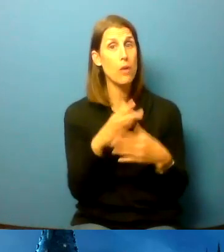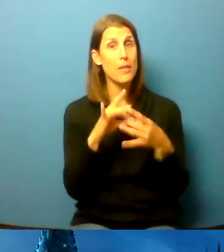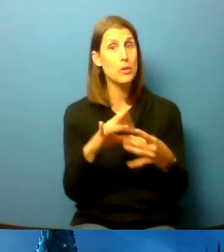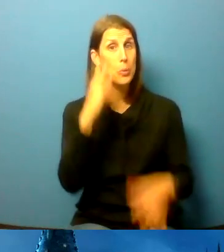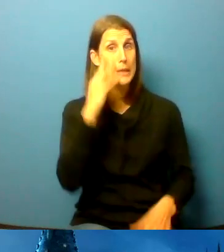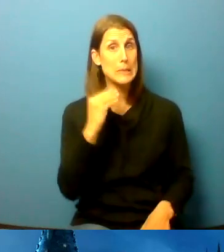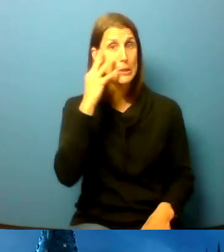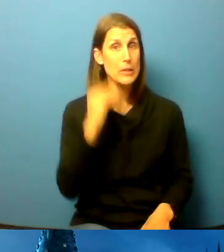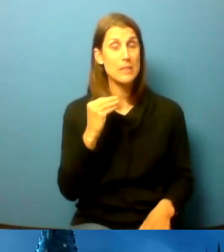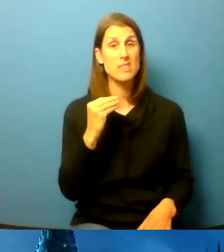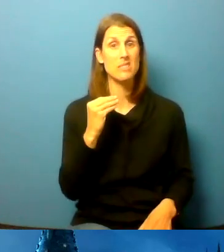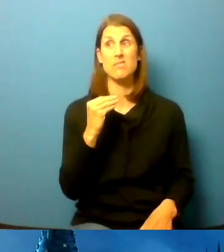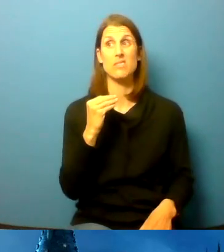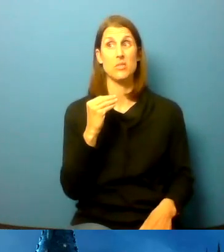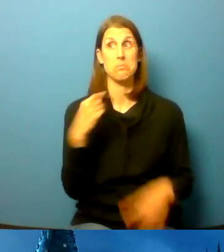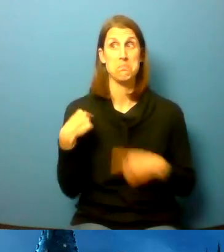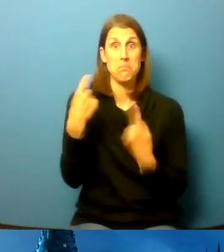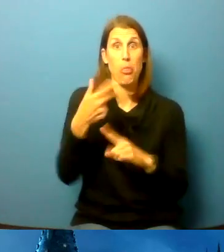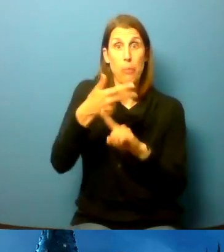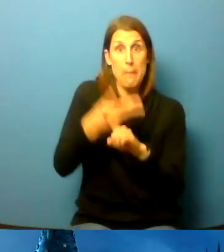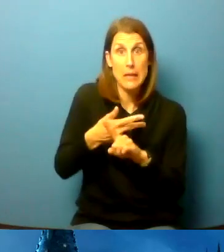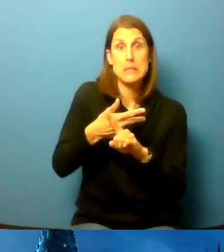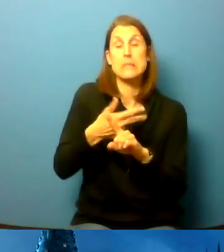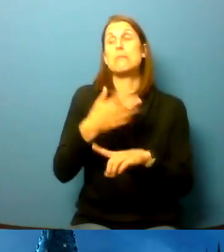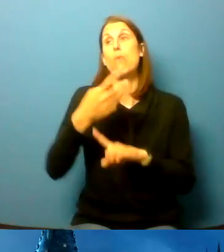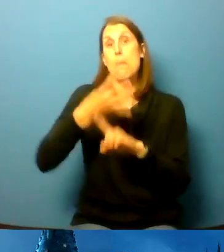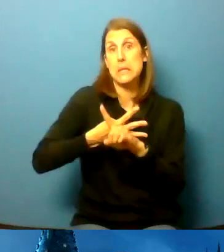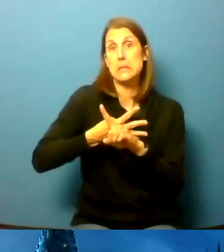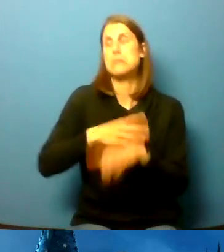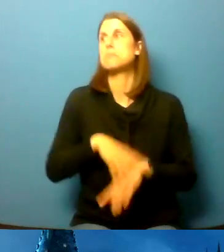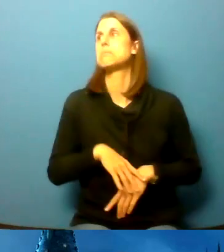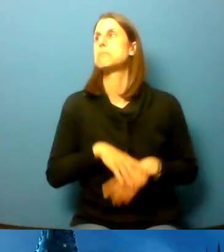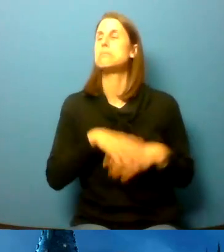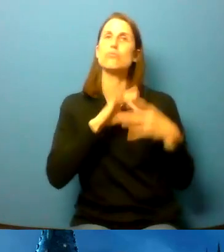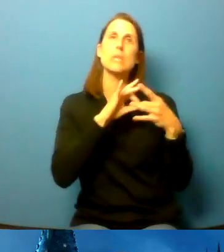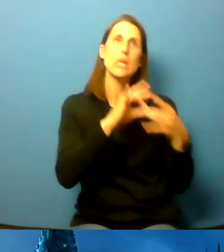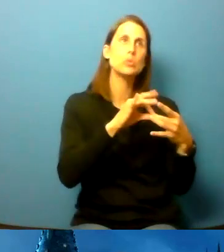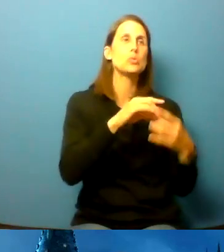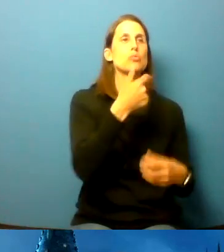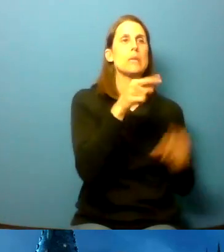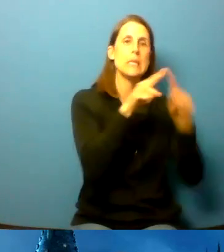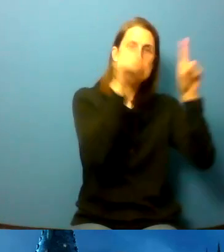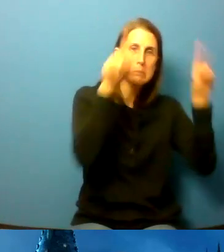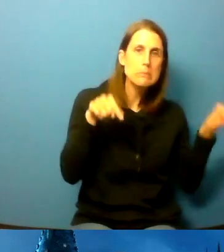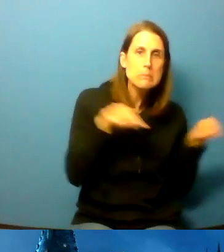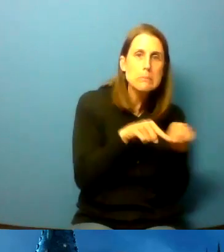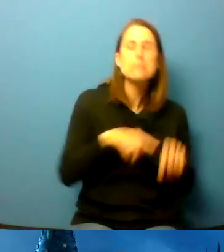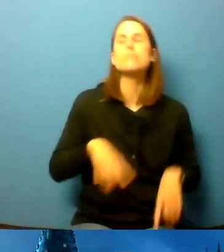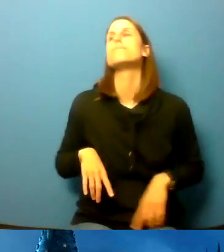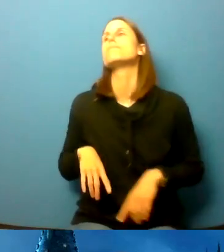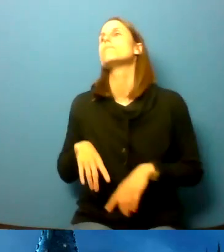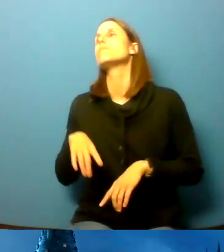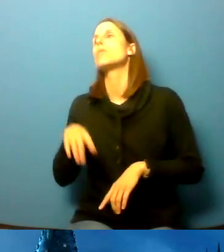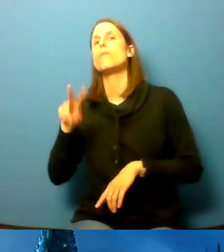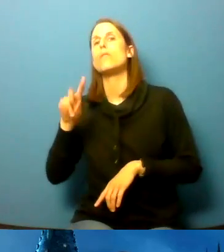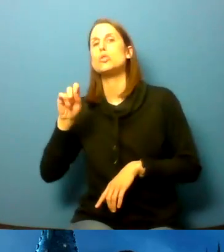learning in general, or, these virtual backgrounds and green screening tips? Anything that you wanted to add before we